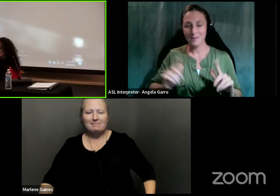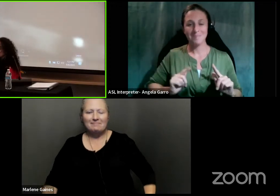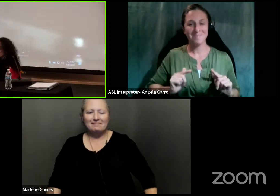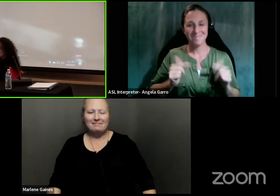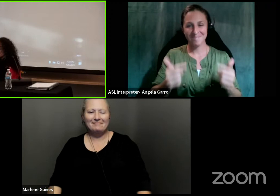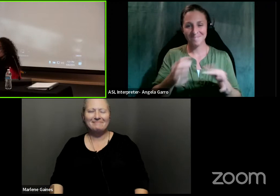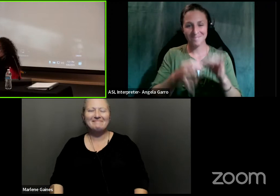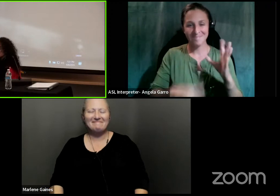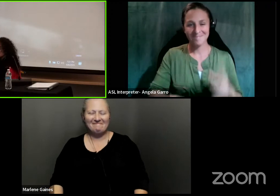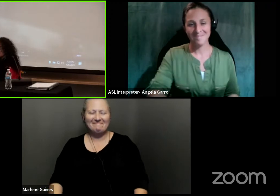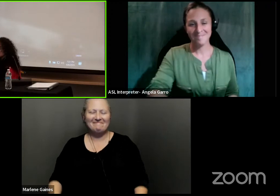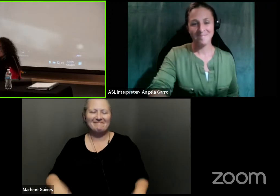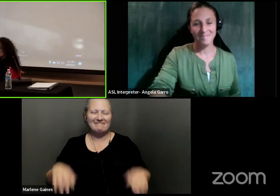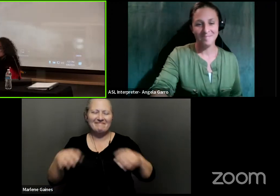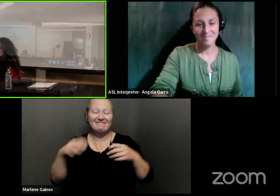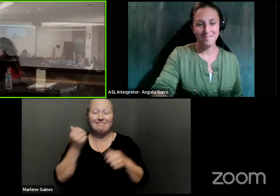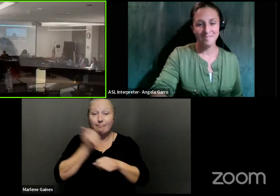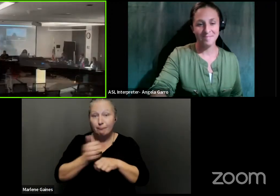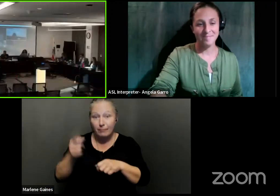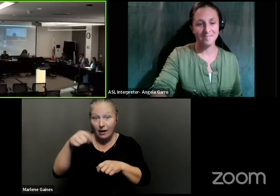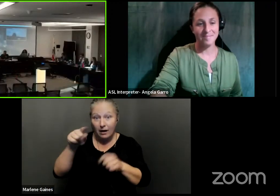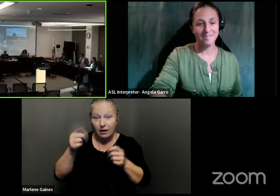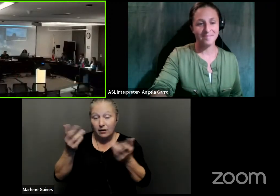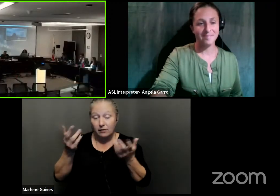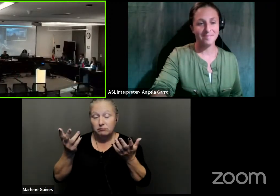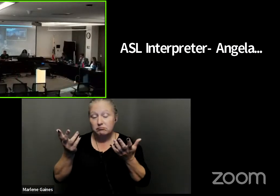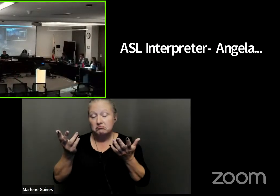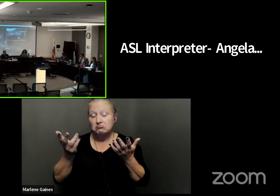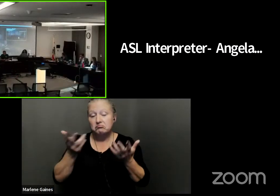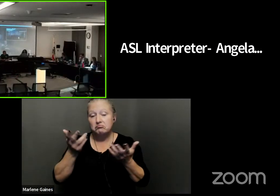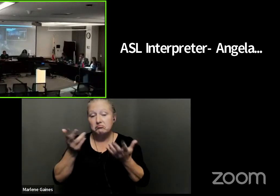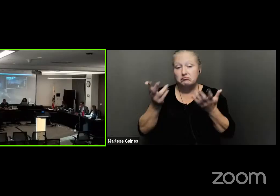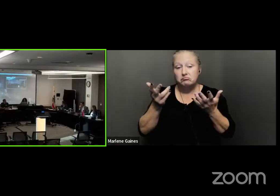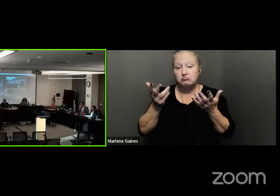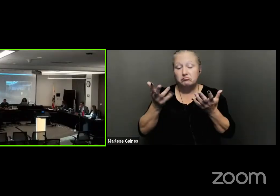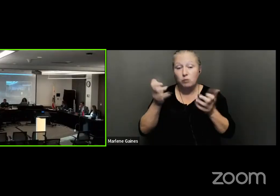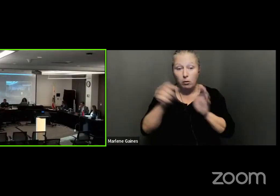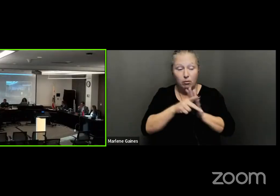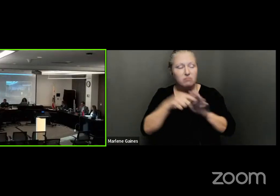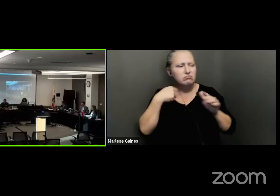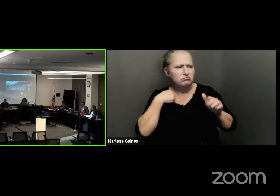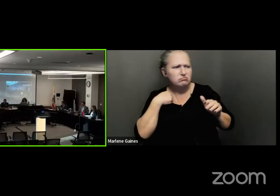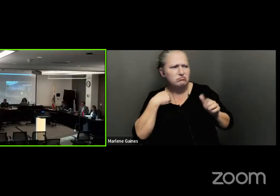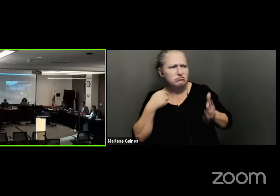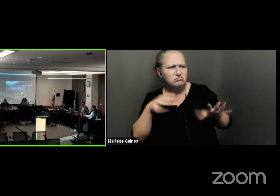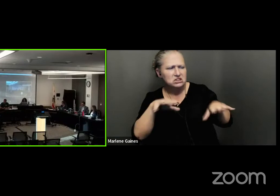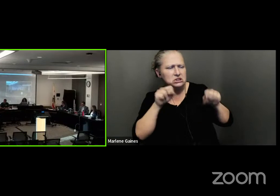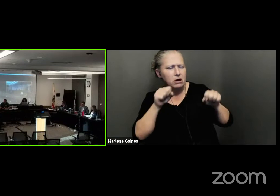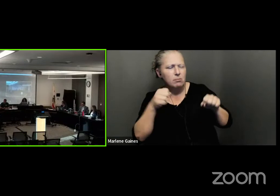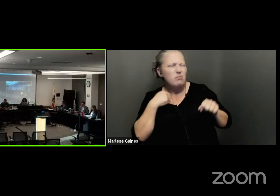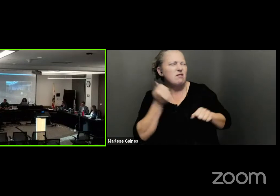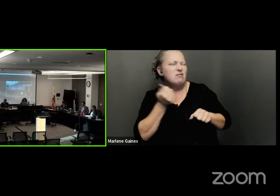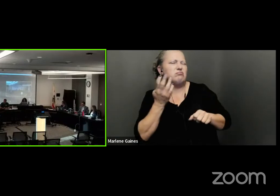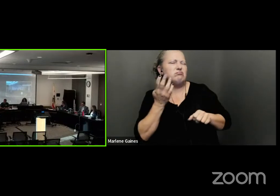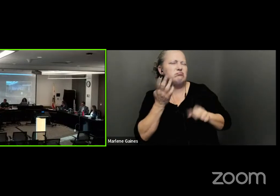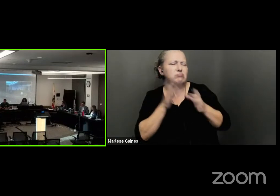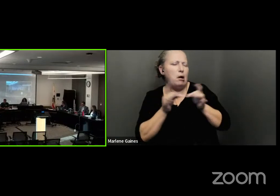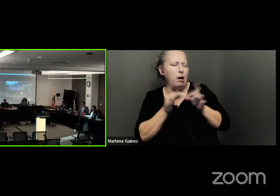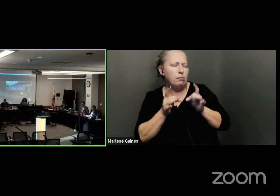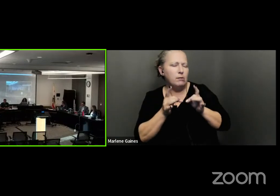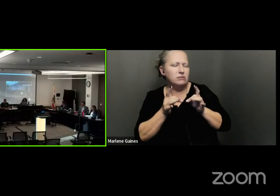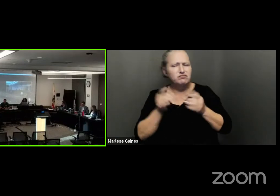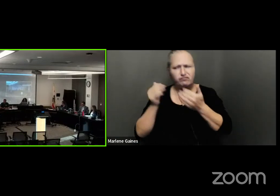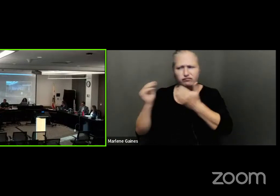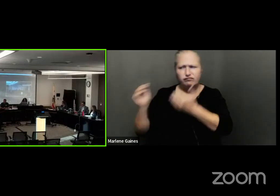you. Anyone would like to? I'll make a approve of the- motion to adopt it. I do have a couple of comments. Okay.